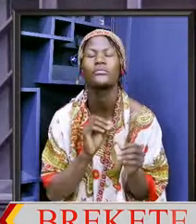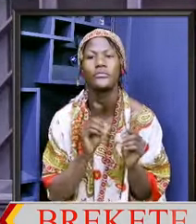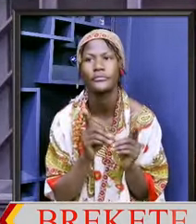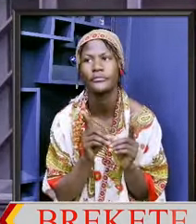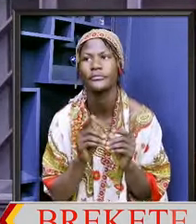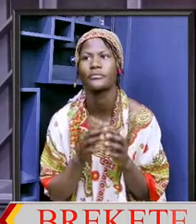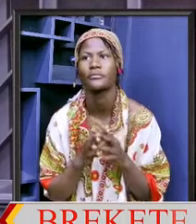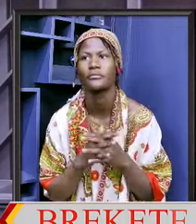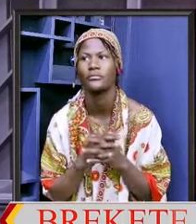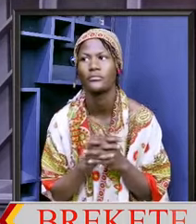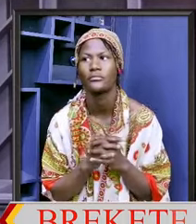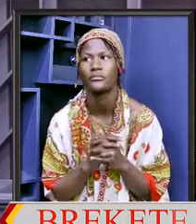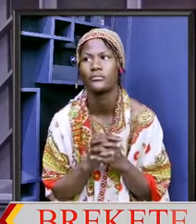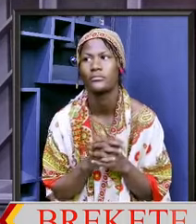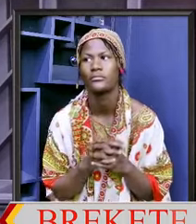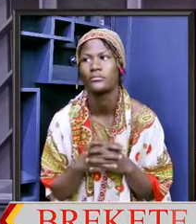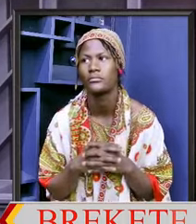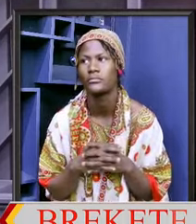sorry. It's